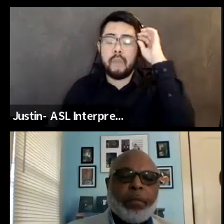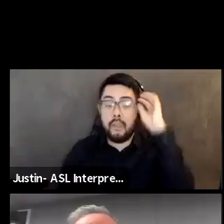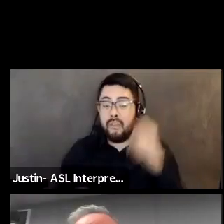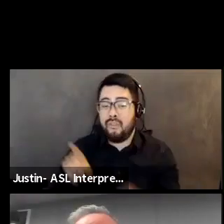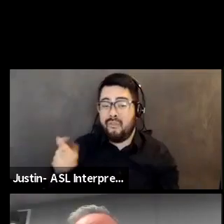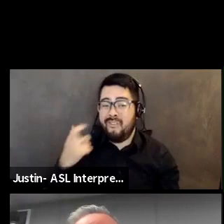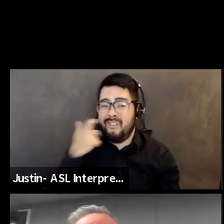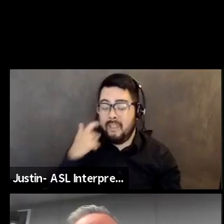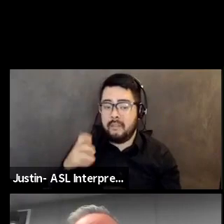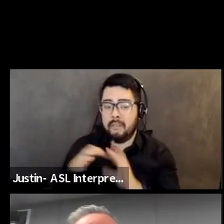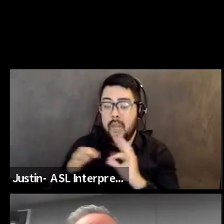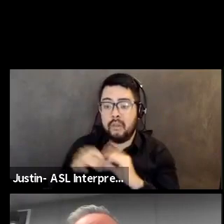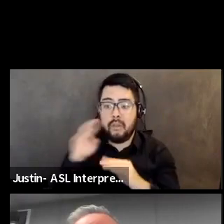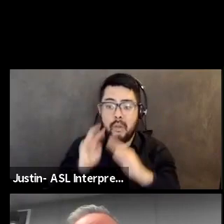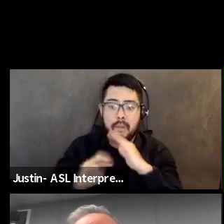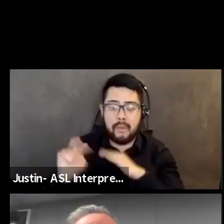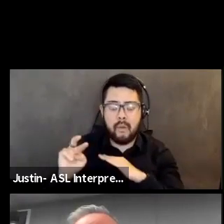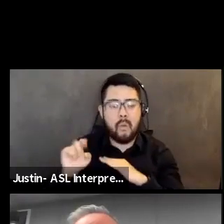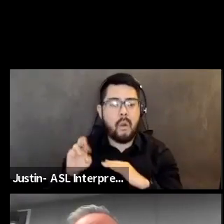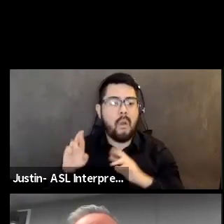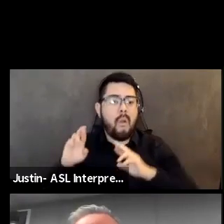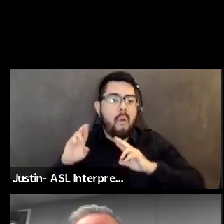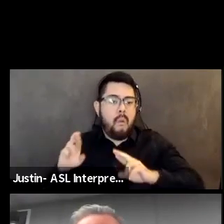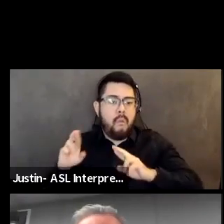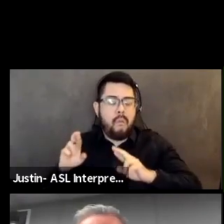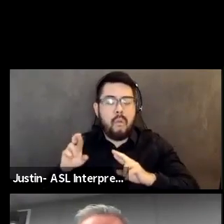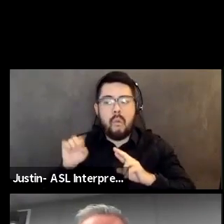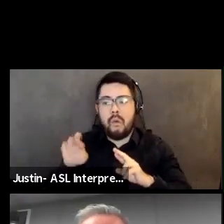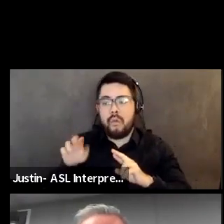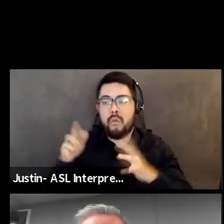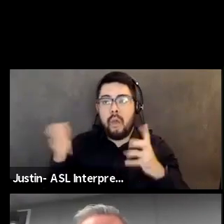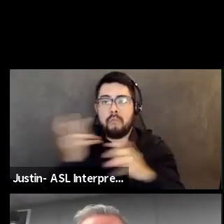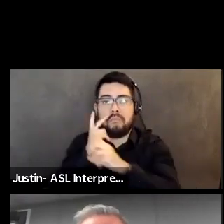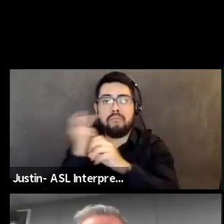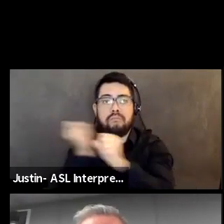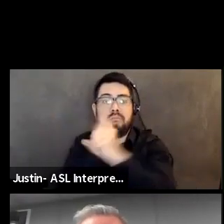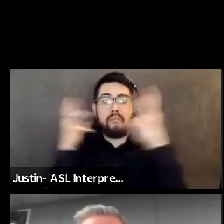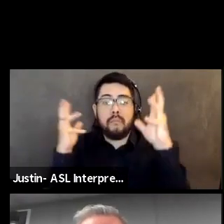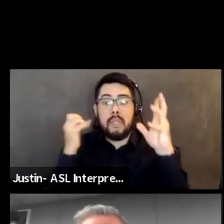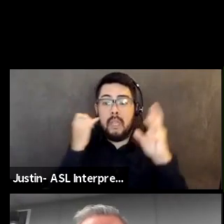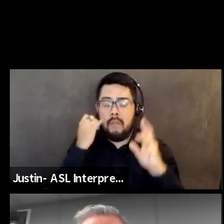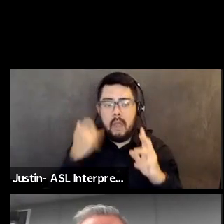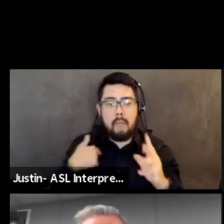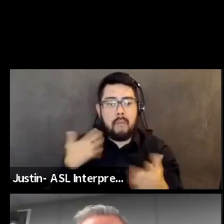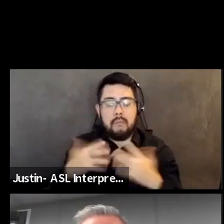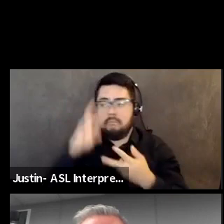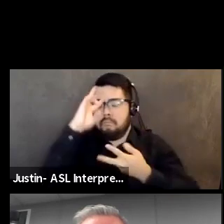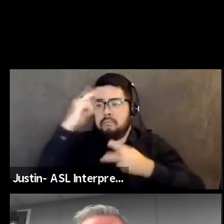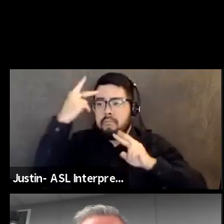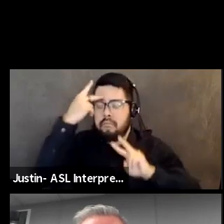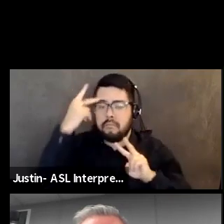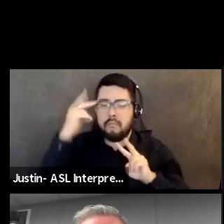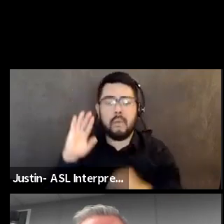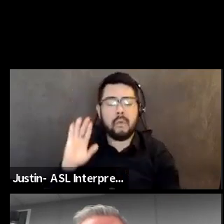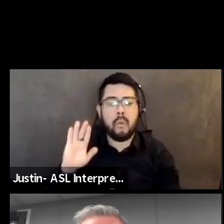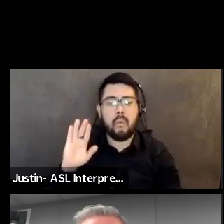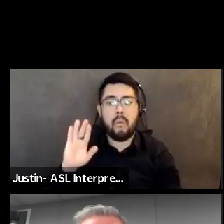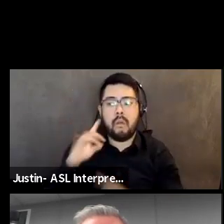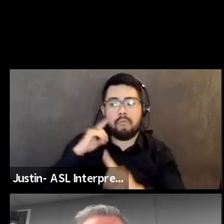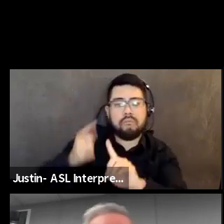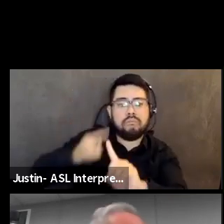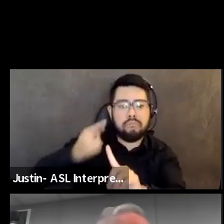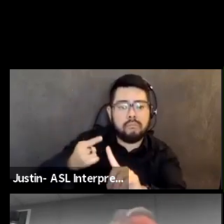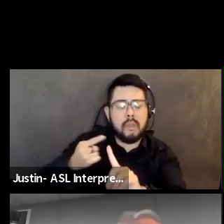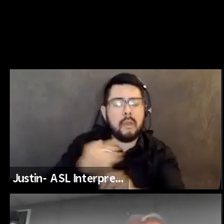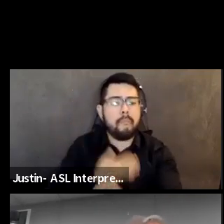this that you hope or you would like to see and if i'm misinterpreting your um intentions